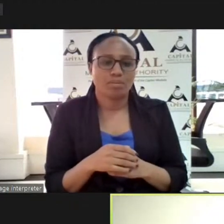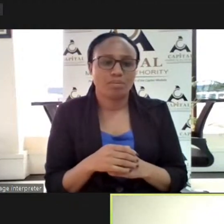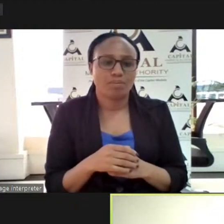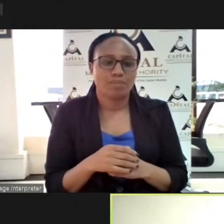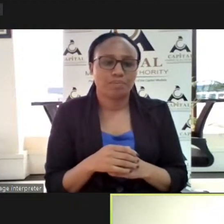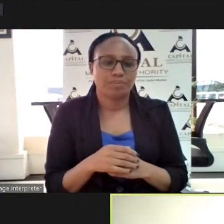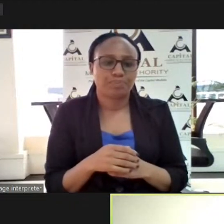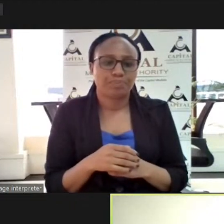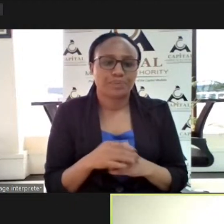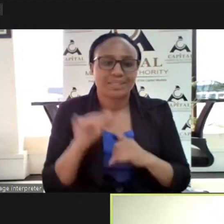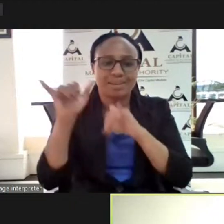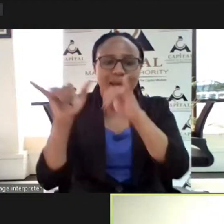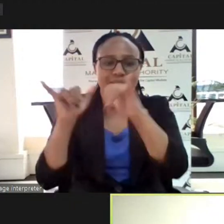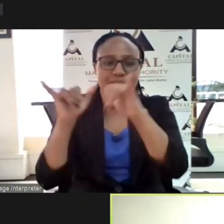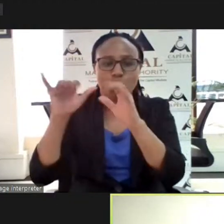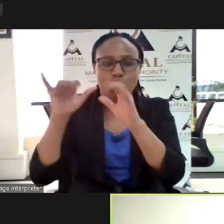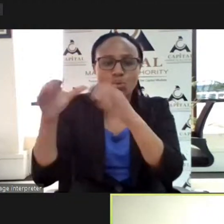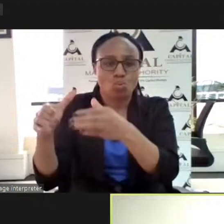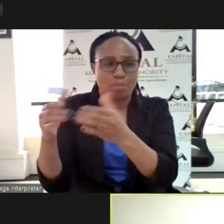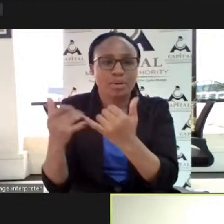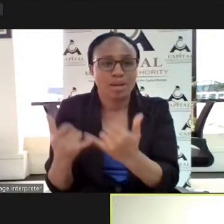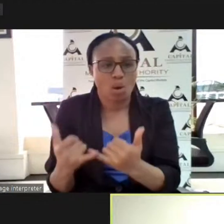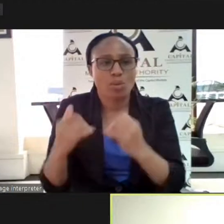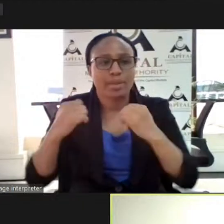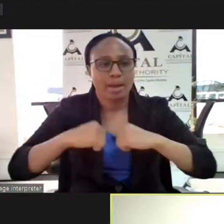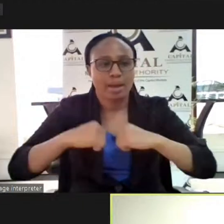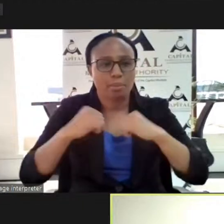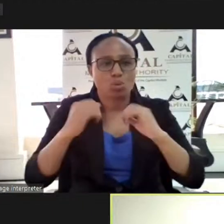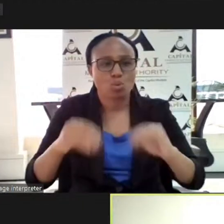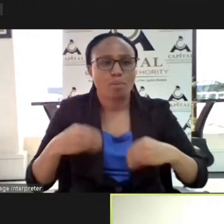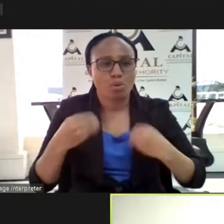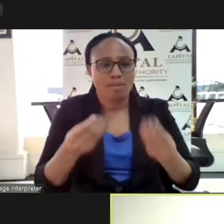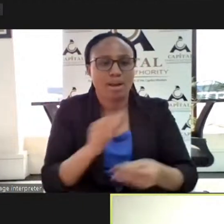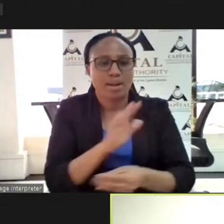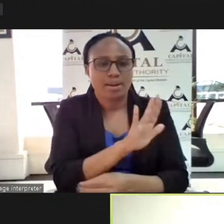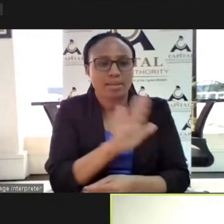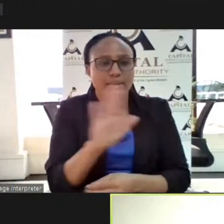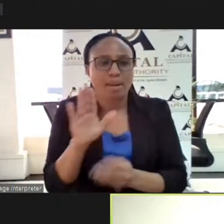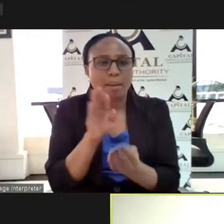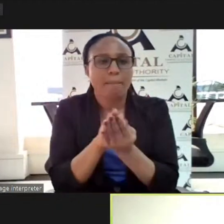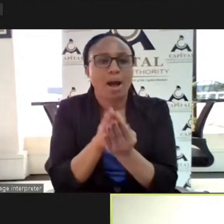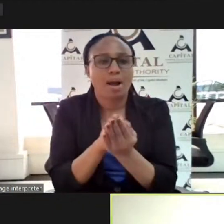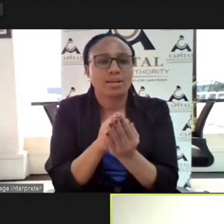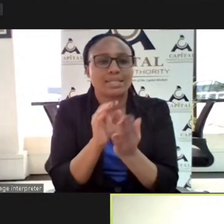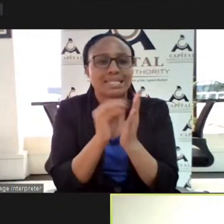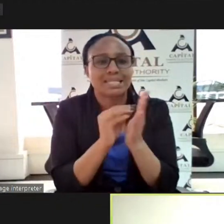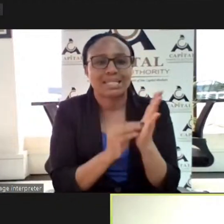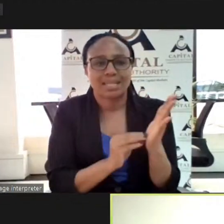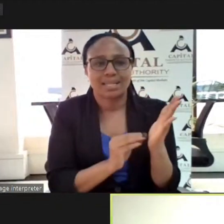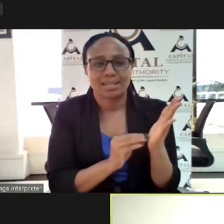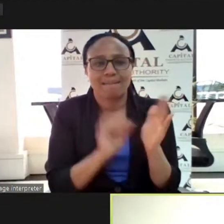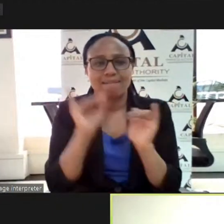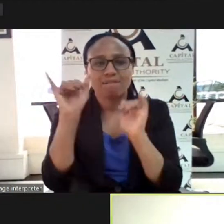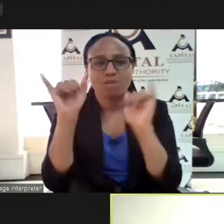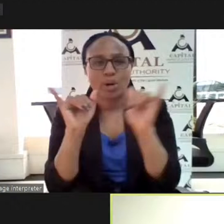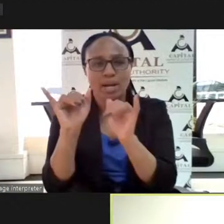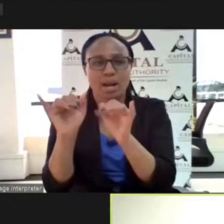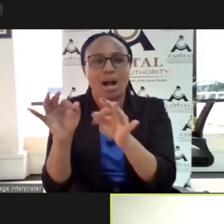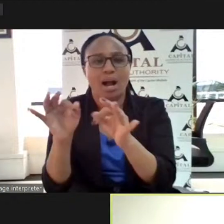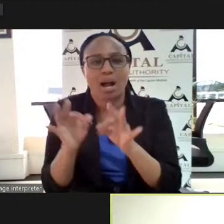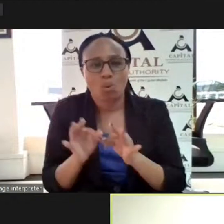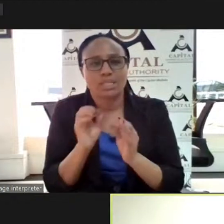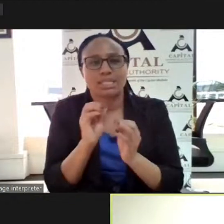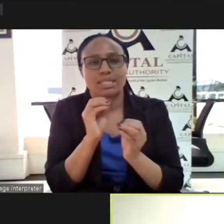the diaspora clients, they are now able to provide their bank details, their foreign account bank details, for them